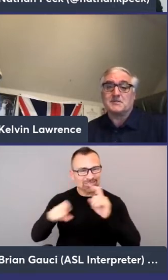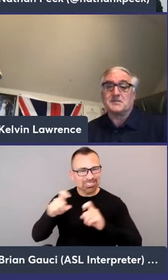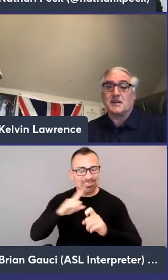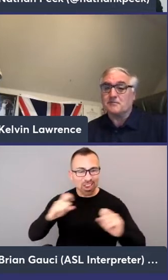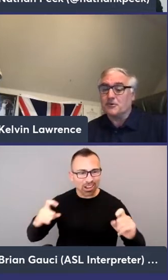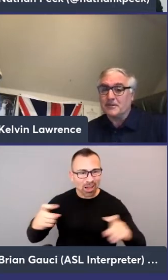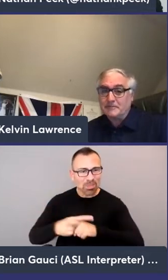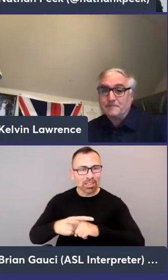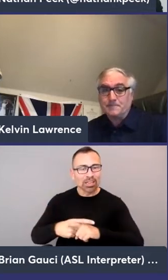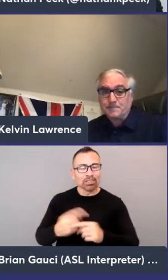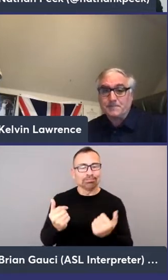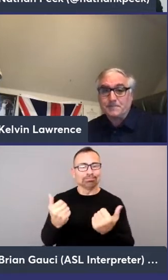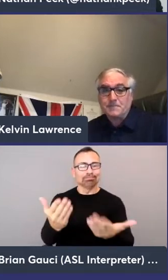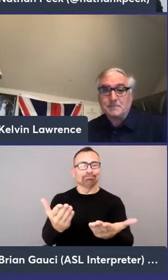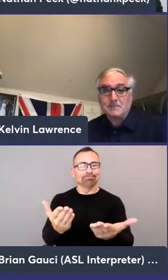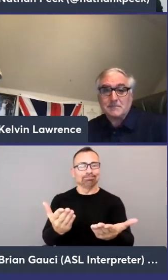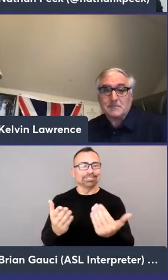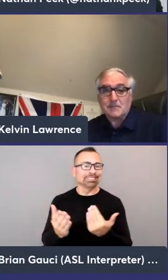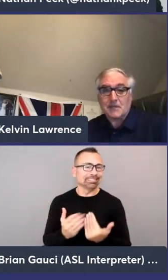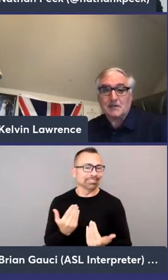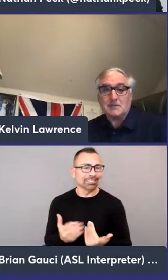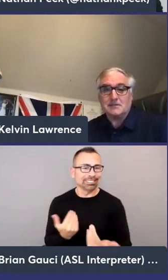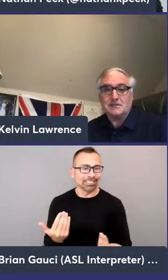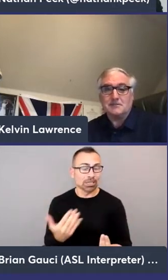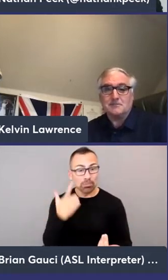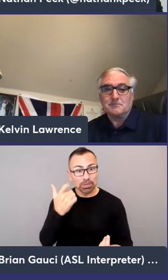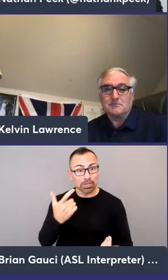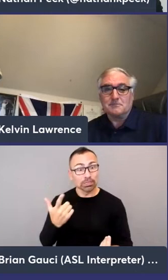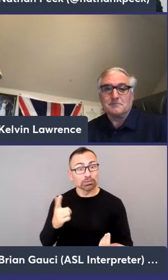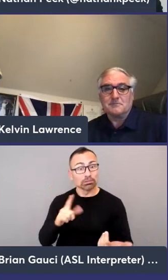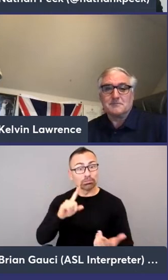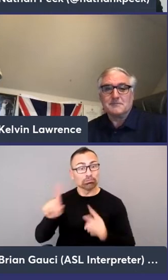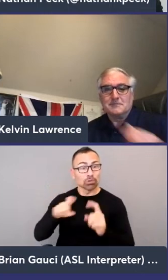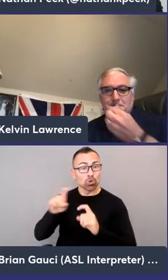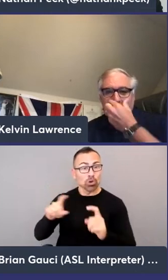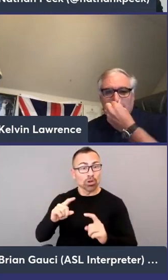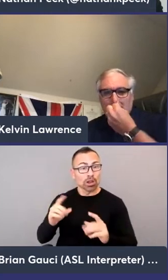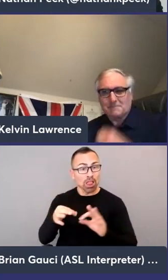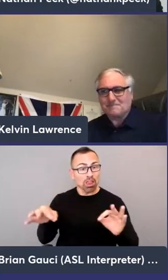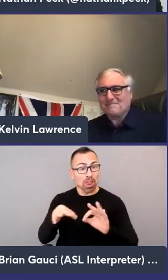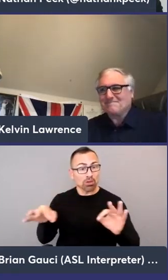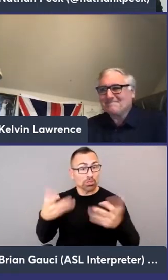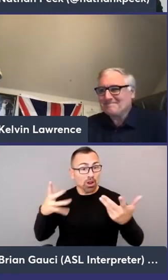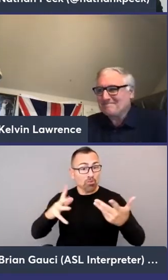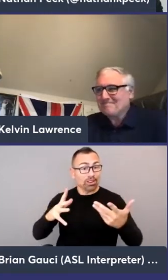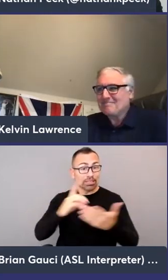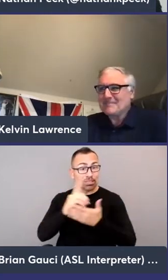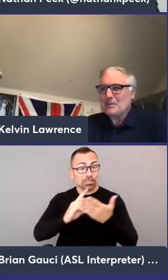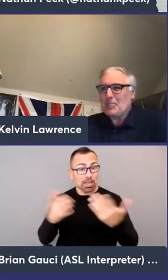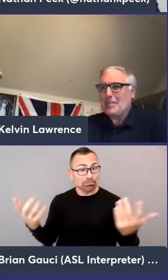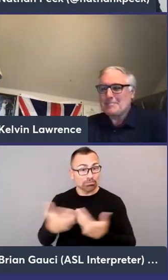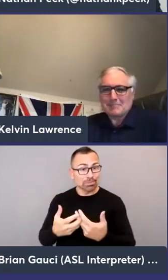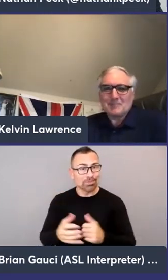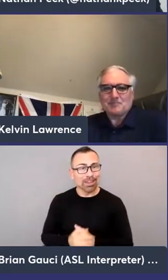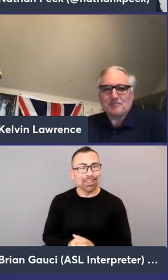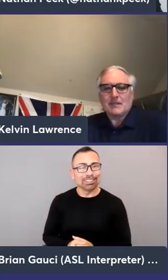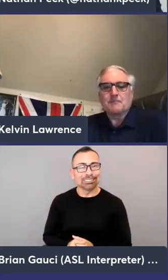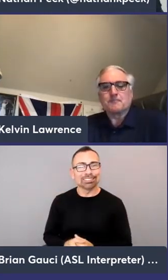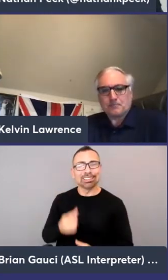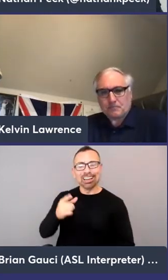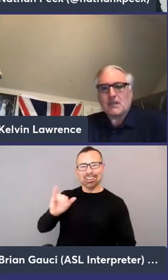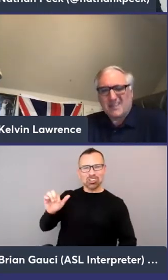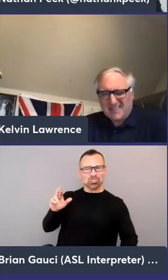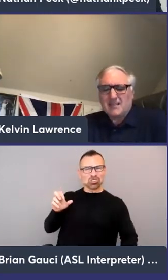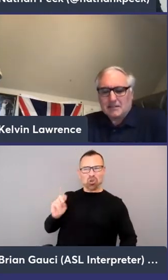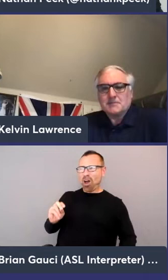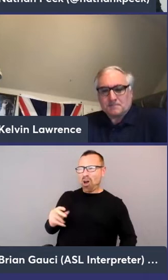language is designed for it. And I love how you're just switching between query languages, like every cell. Just be like, oh, in the same data set, you can just do it